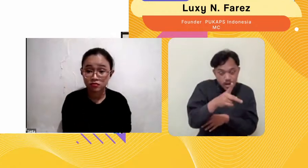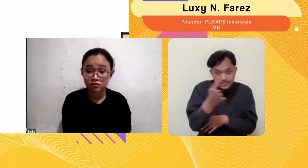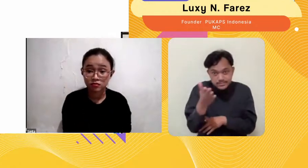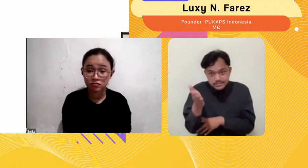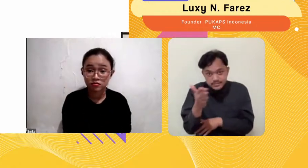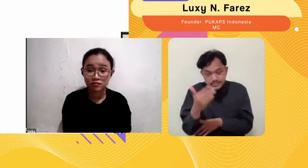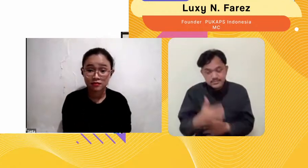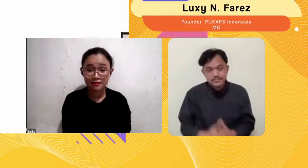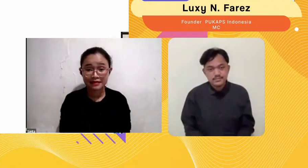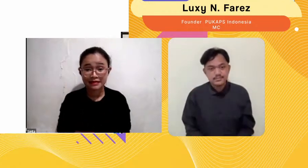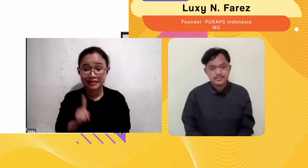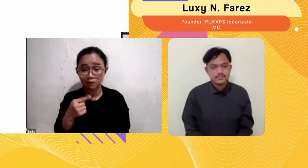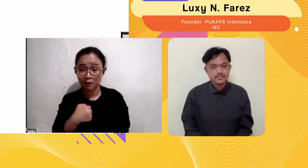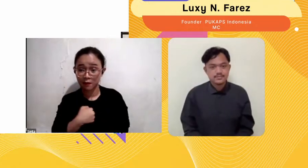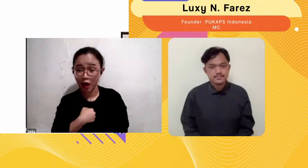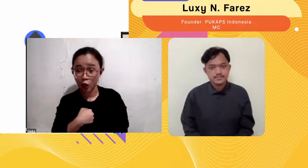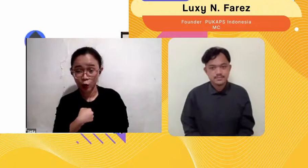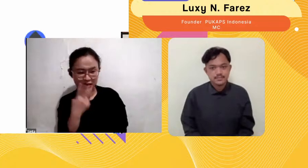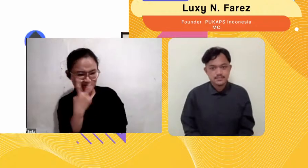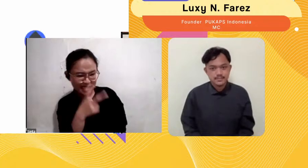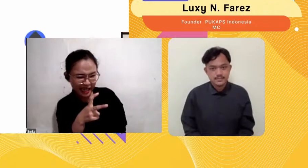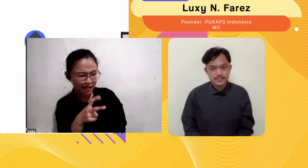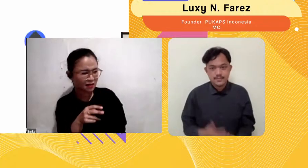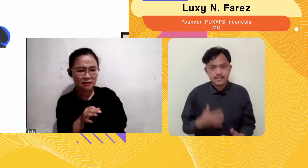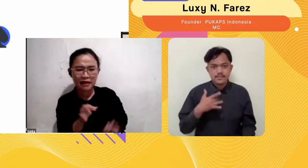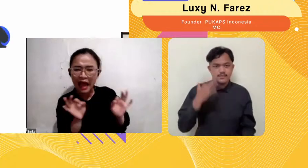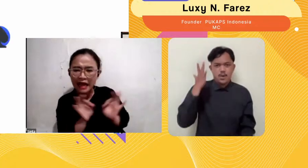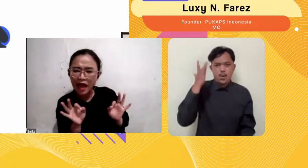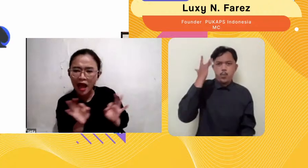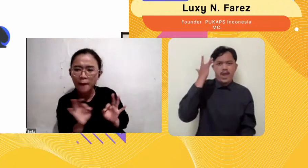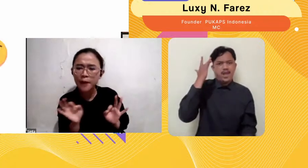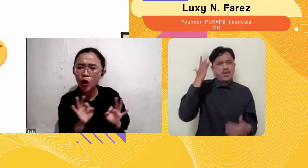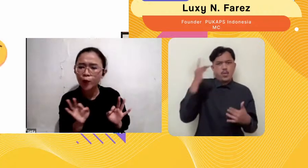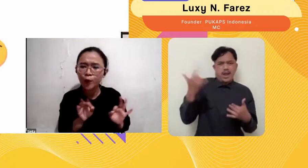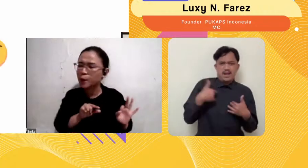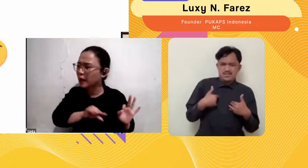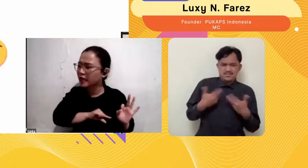Because I cannot see the questions.